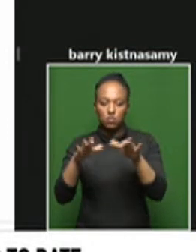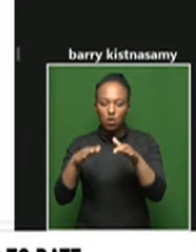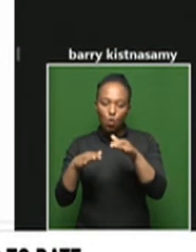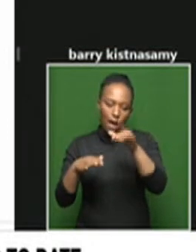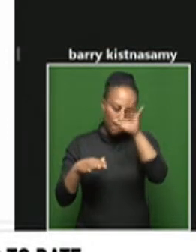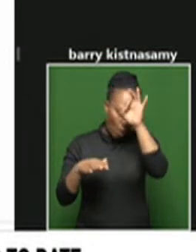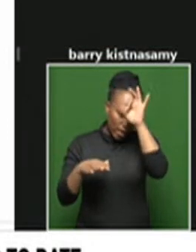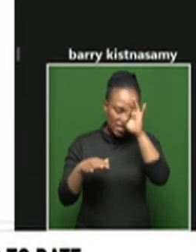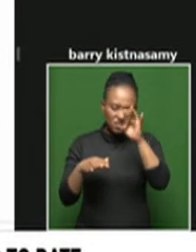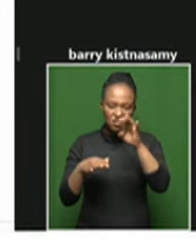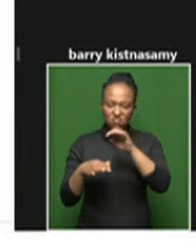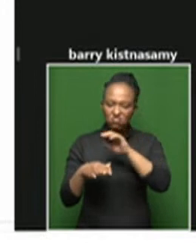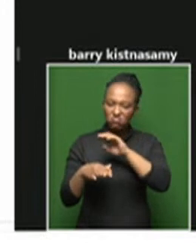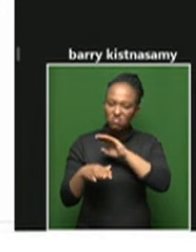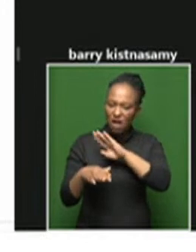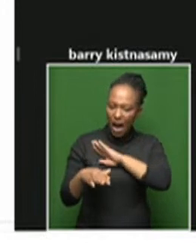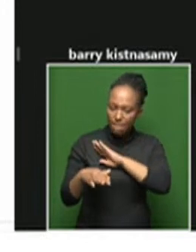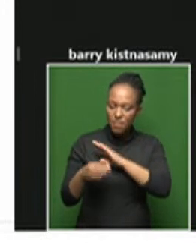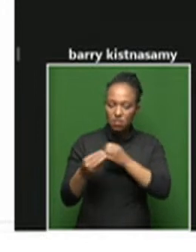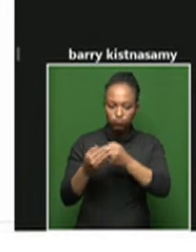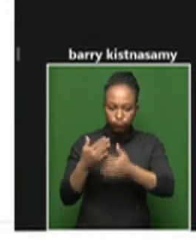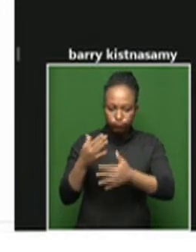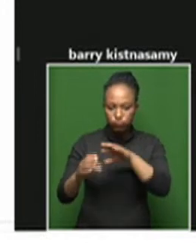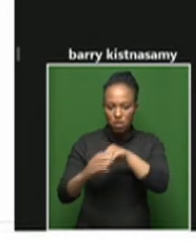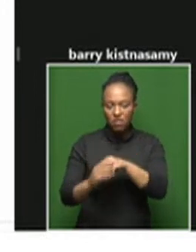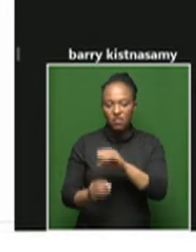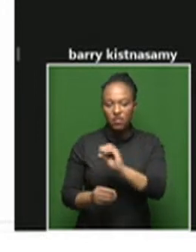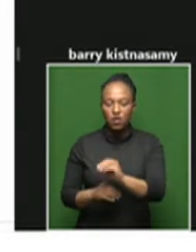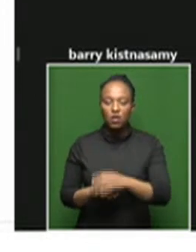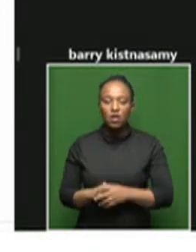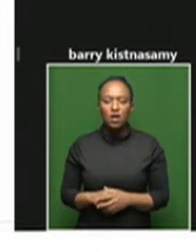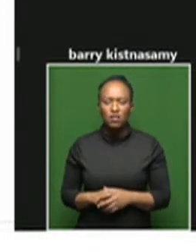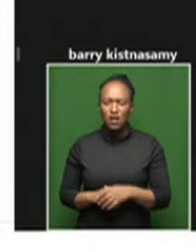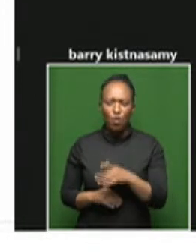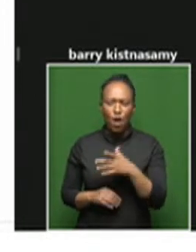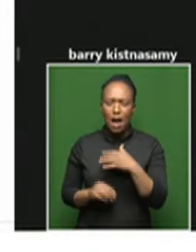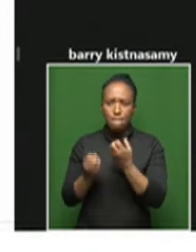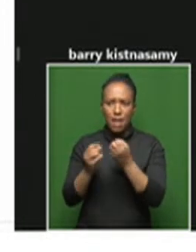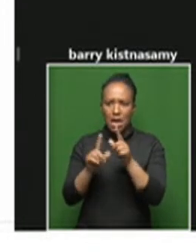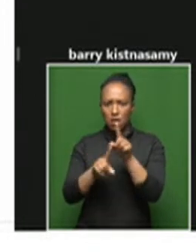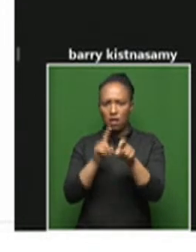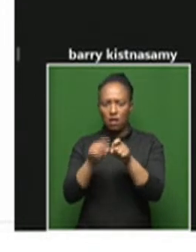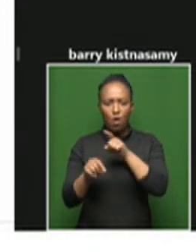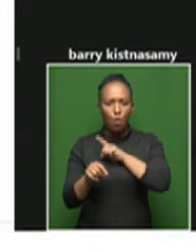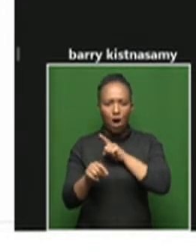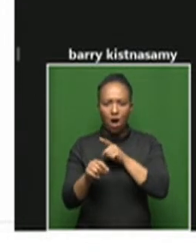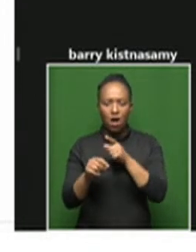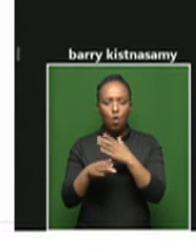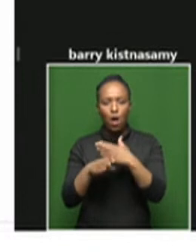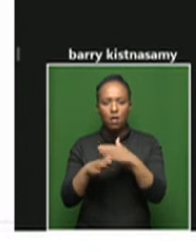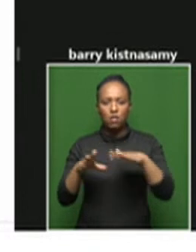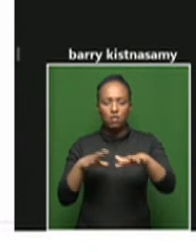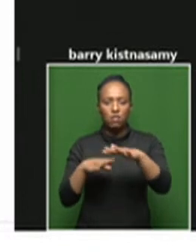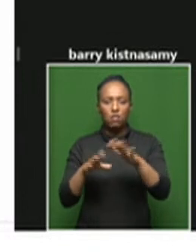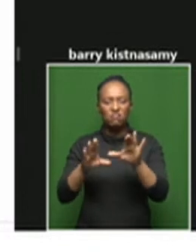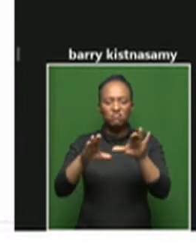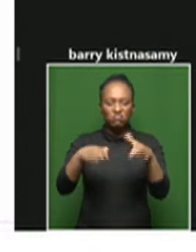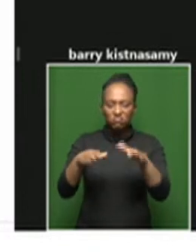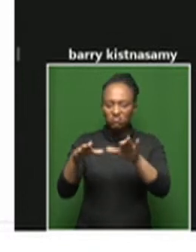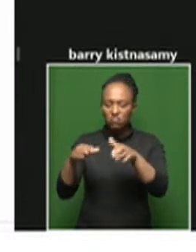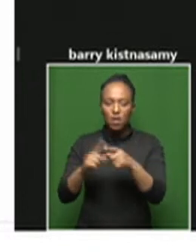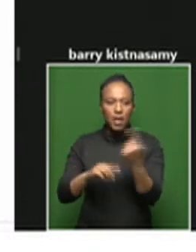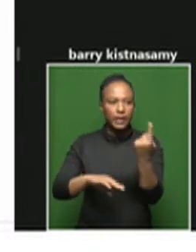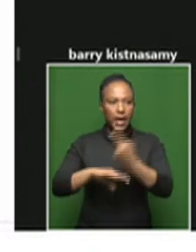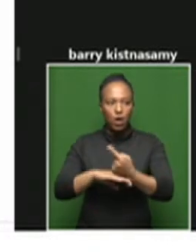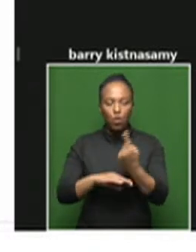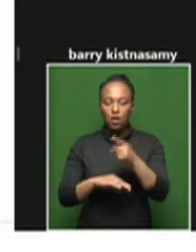So there have been many questions asked about sector prioritization, because we can't start on day one with a certain sector as we use